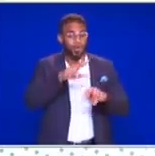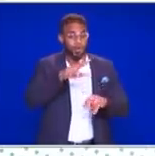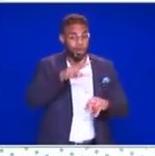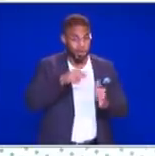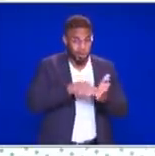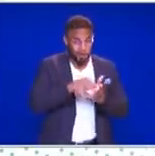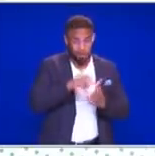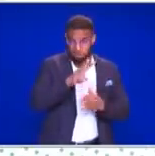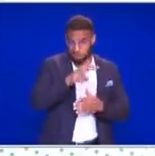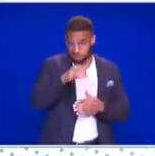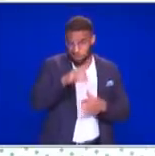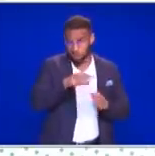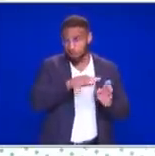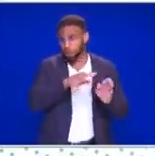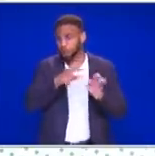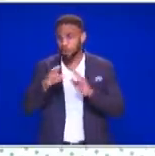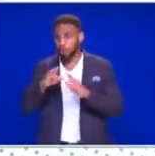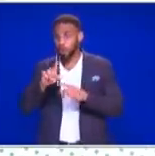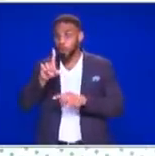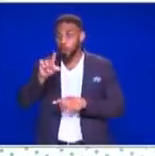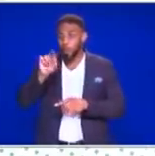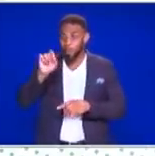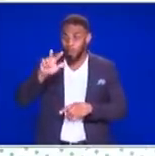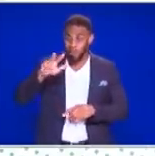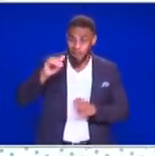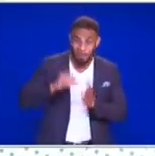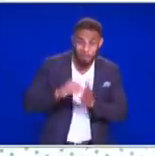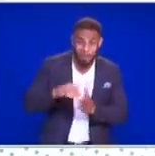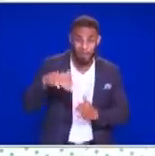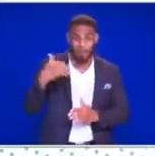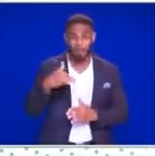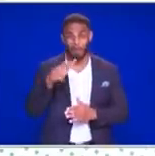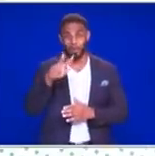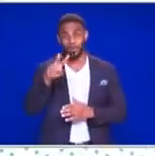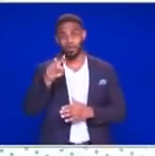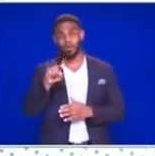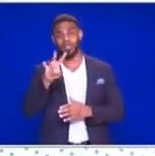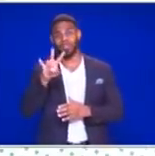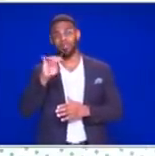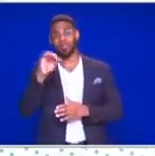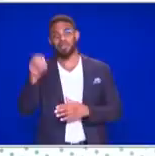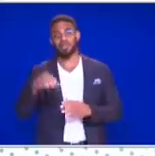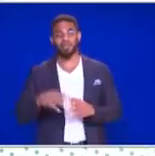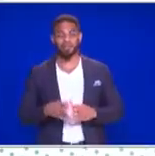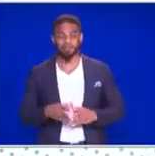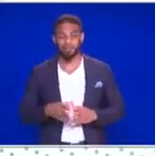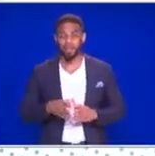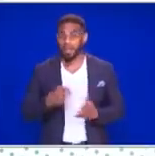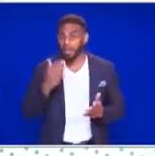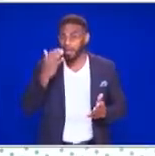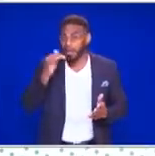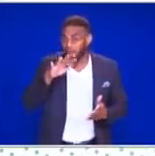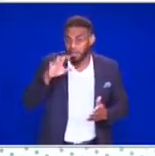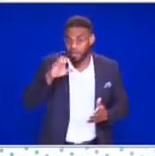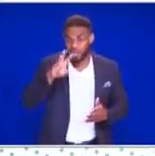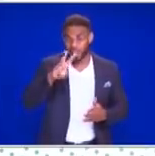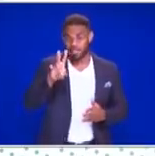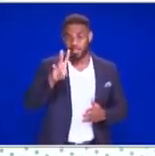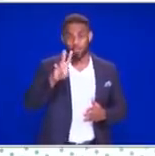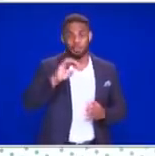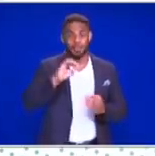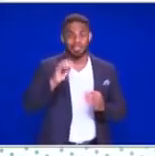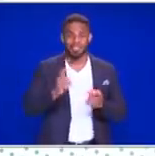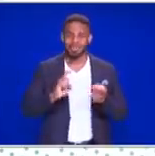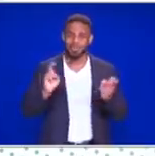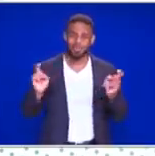million, 6%, to 20.3 million, 32.7%. A